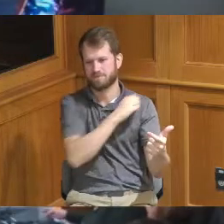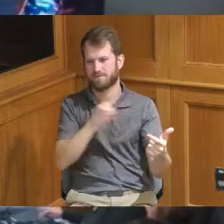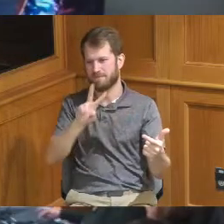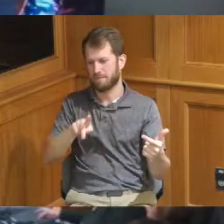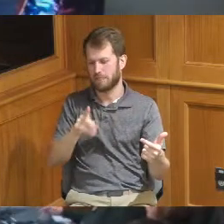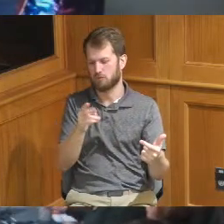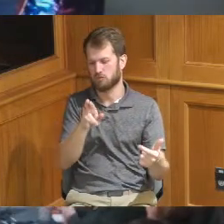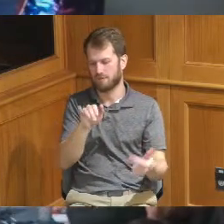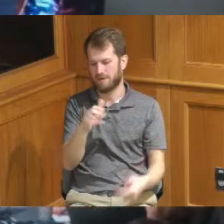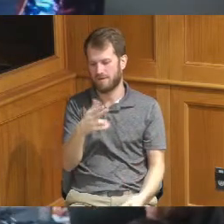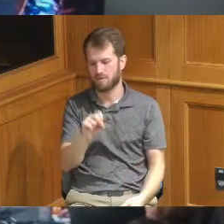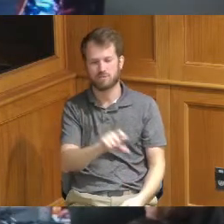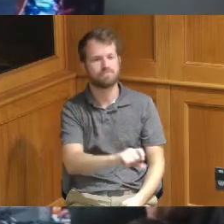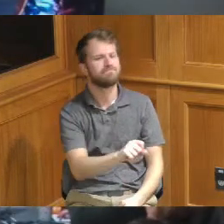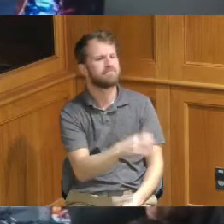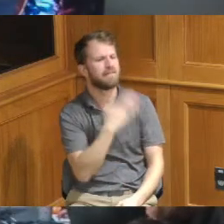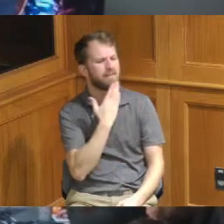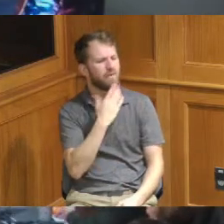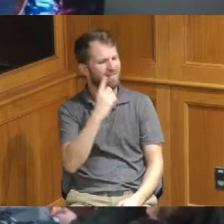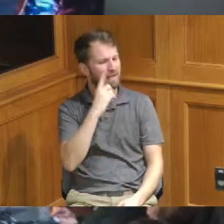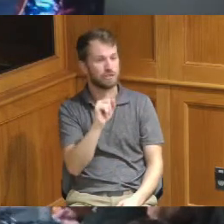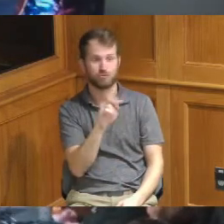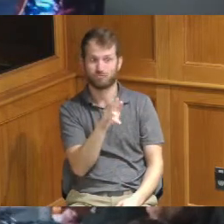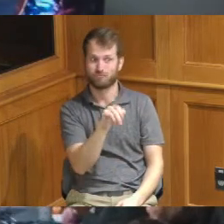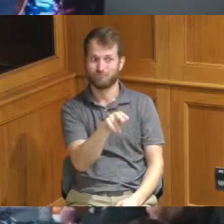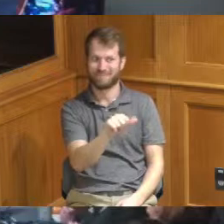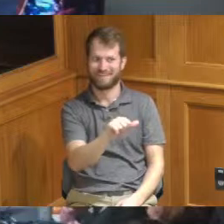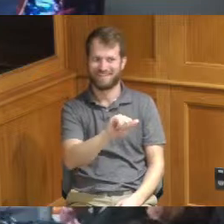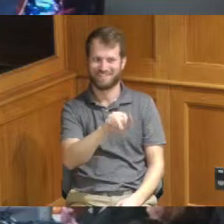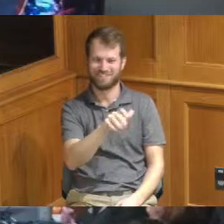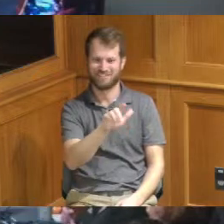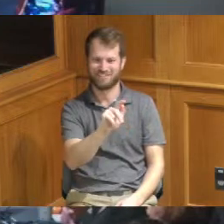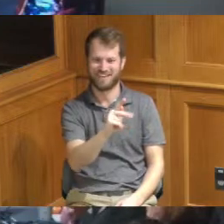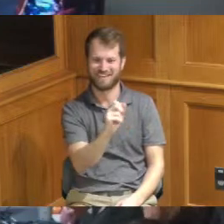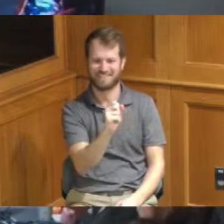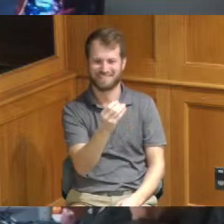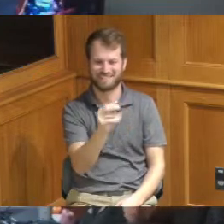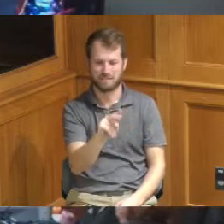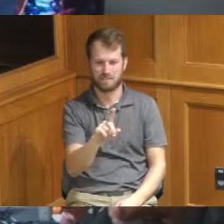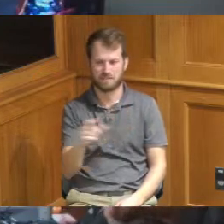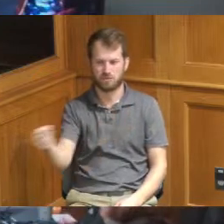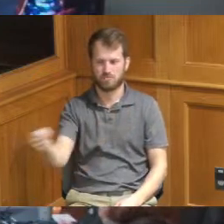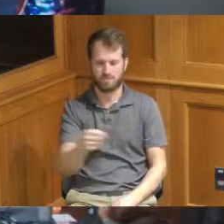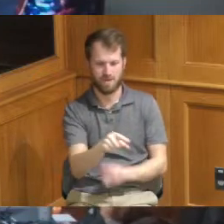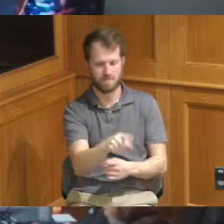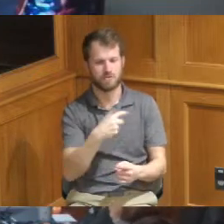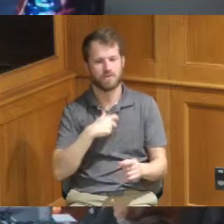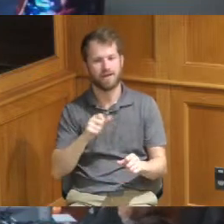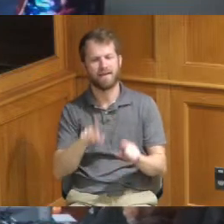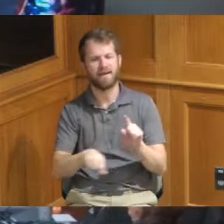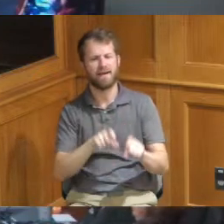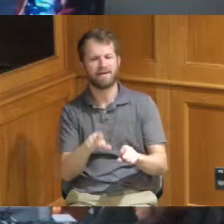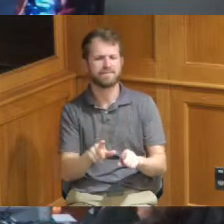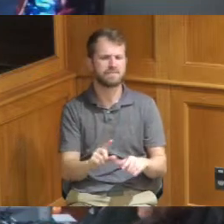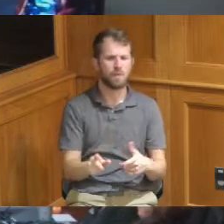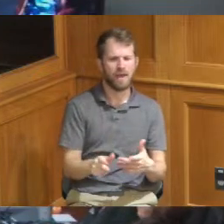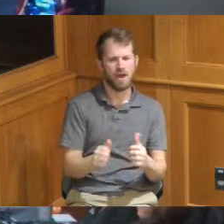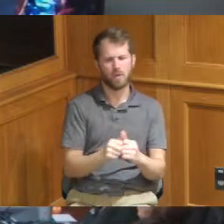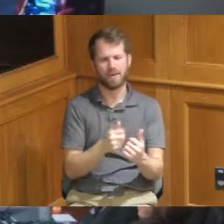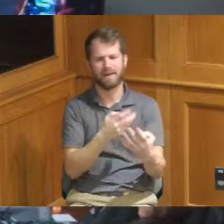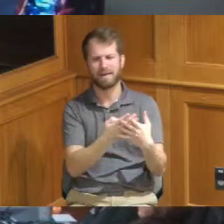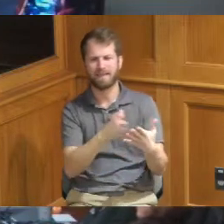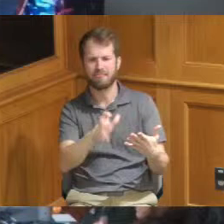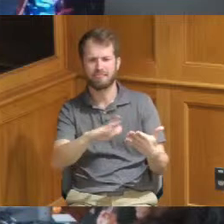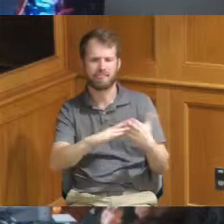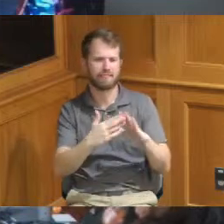I think it might be helpful to get Trina Jackson in here to talk about where things are with reentry, what she is trying to do, along